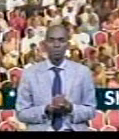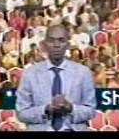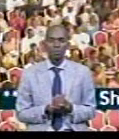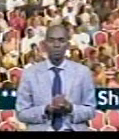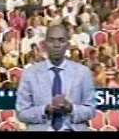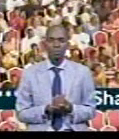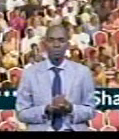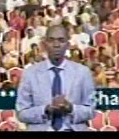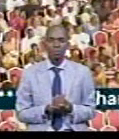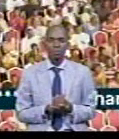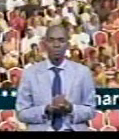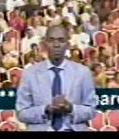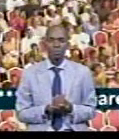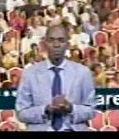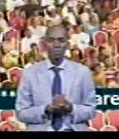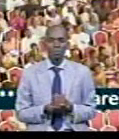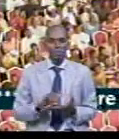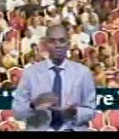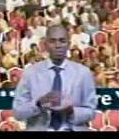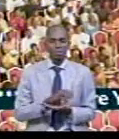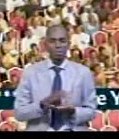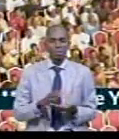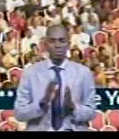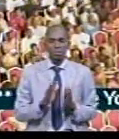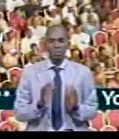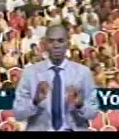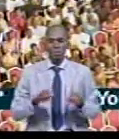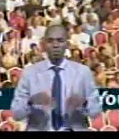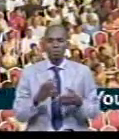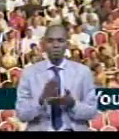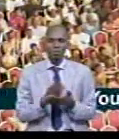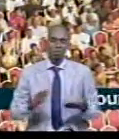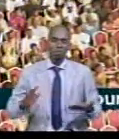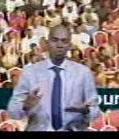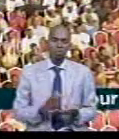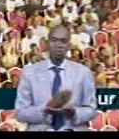Orchestra, you can give us a brief challenge.